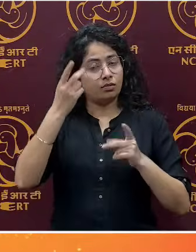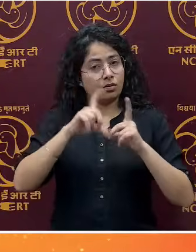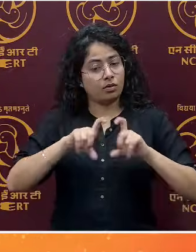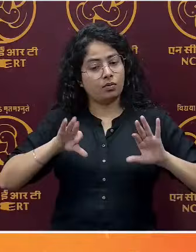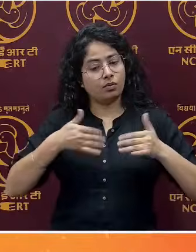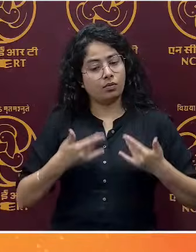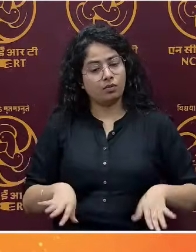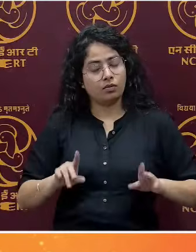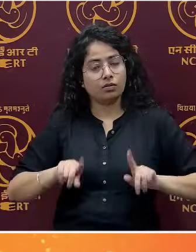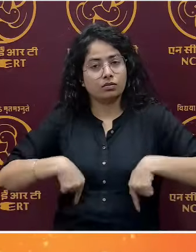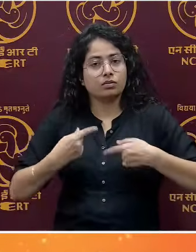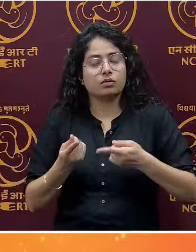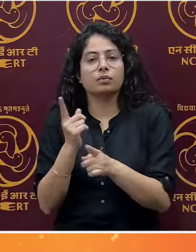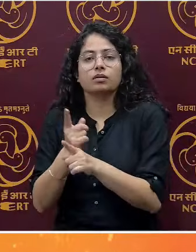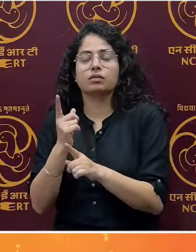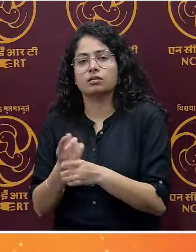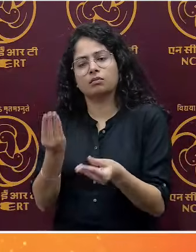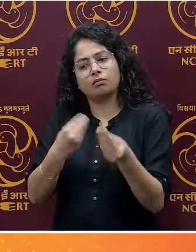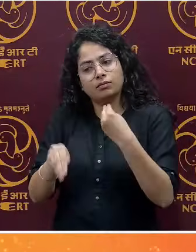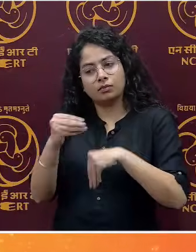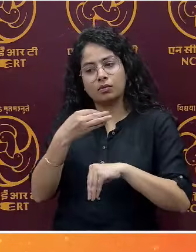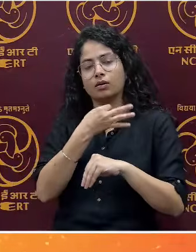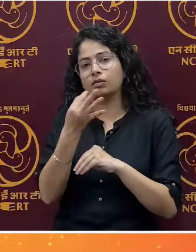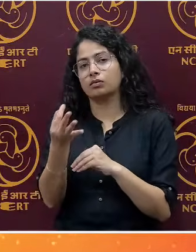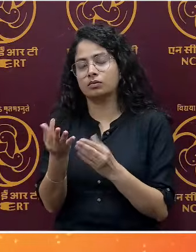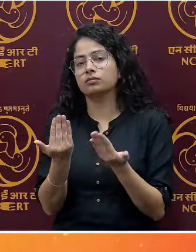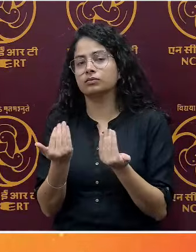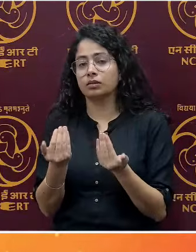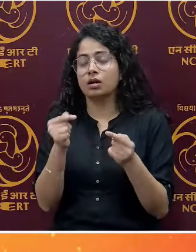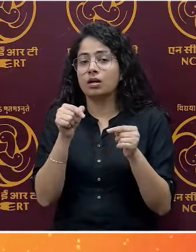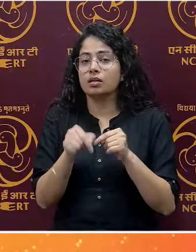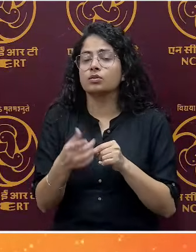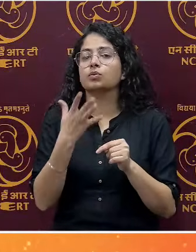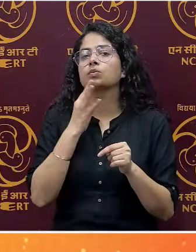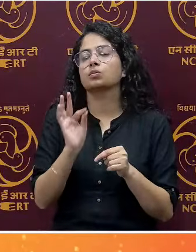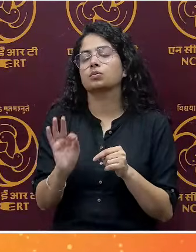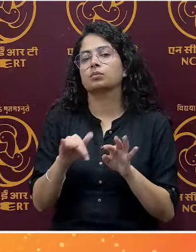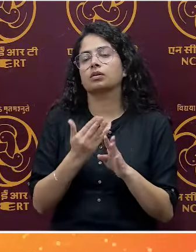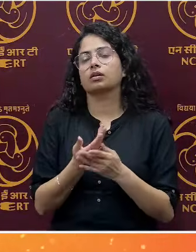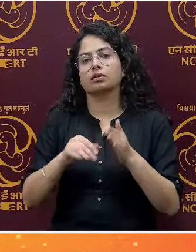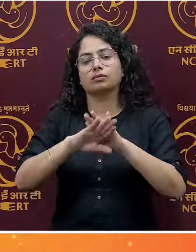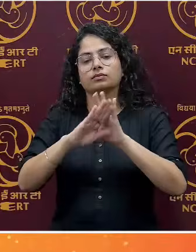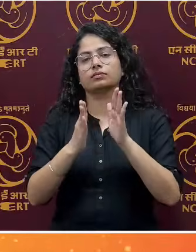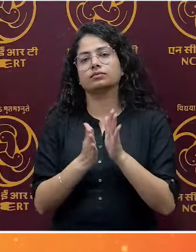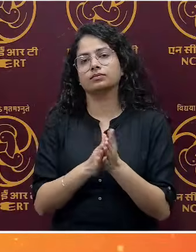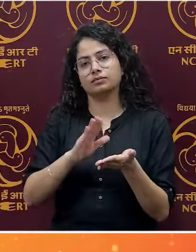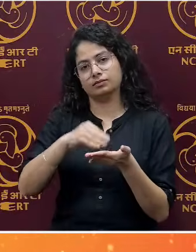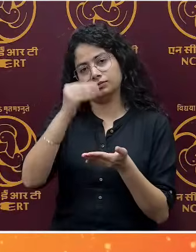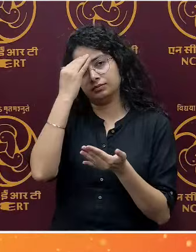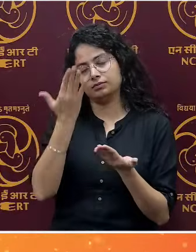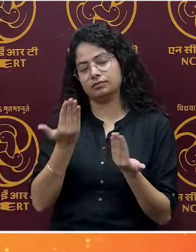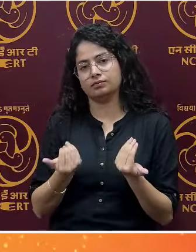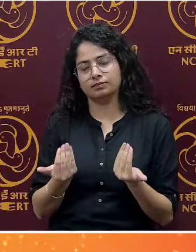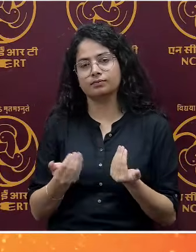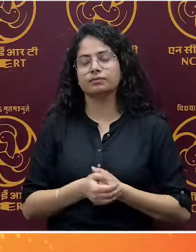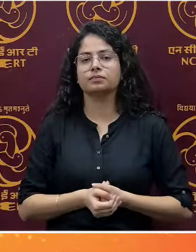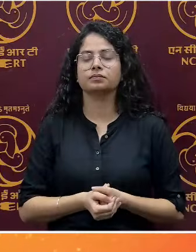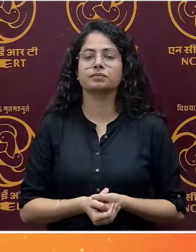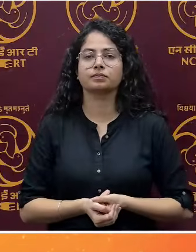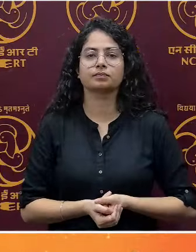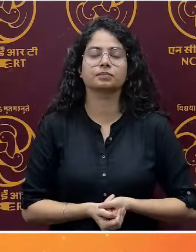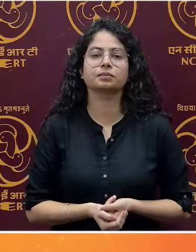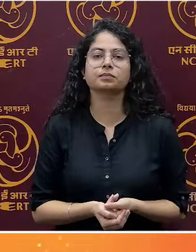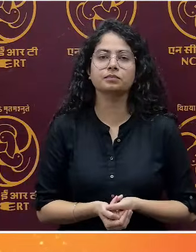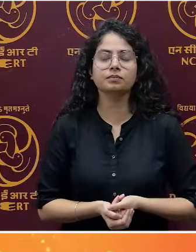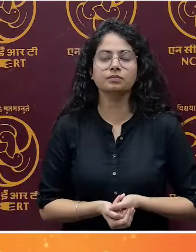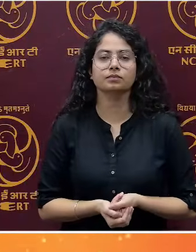more questions to the teachers. So it is going to make learning holistic, I would say. Okay, definitely. All these things make